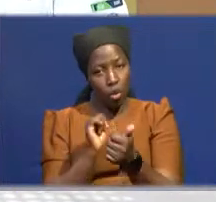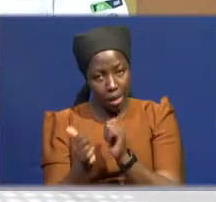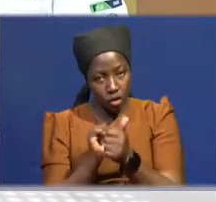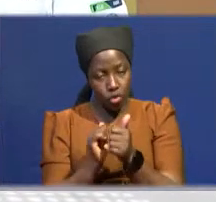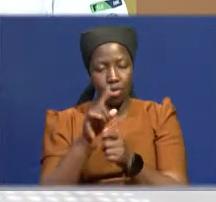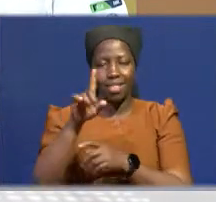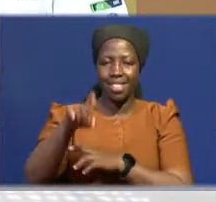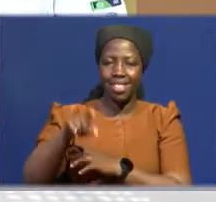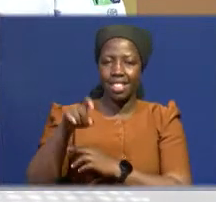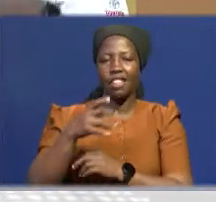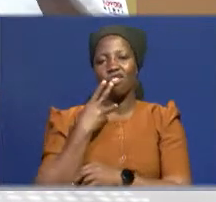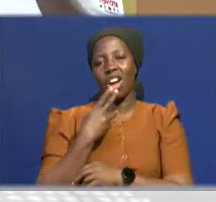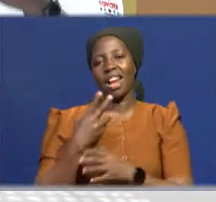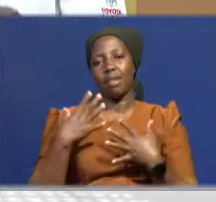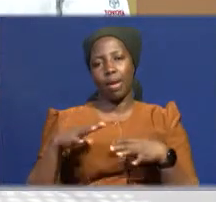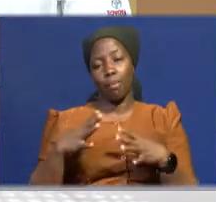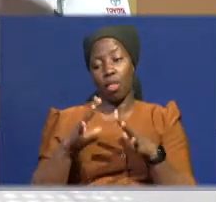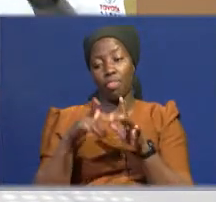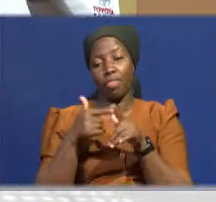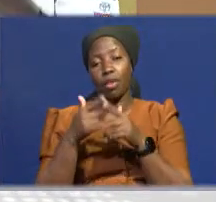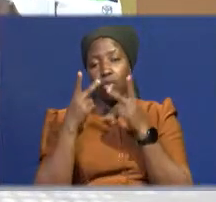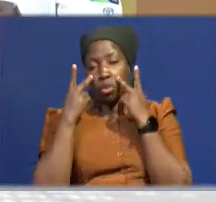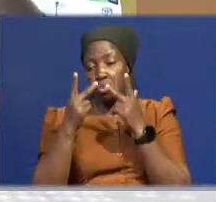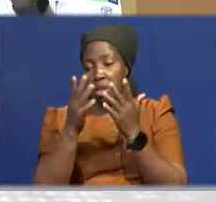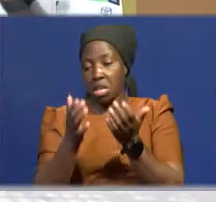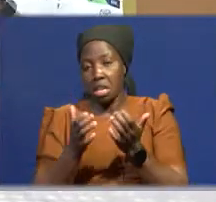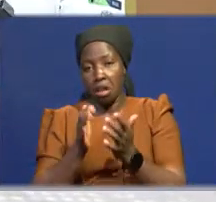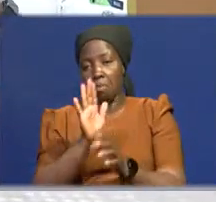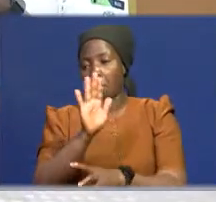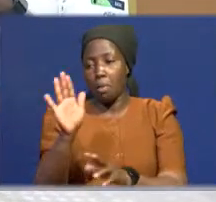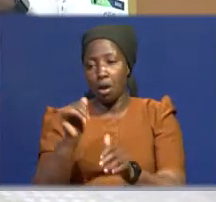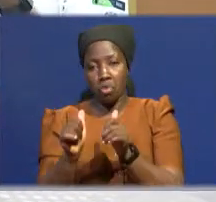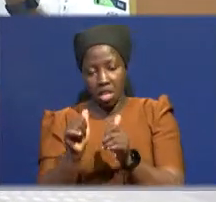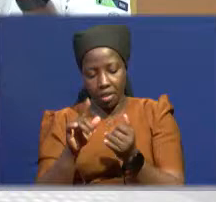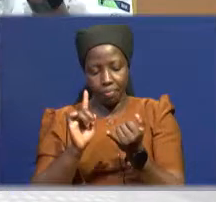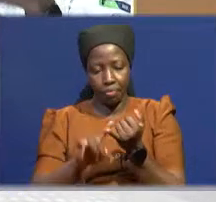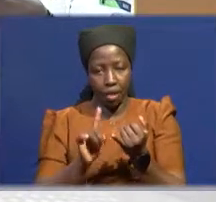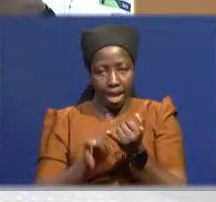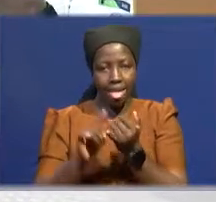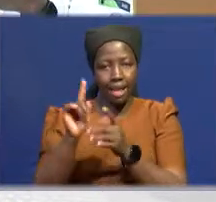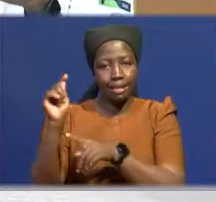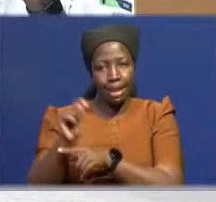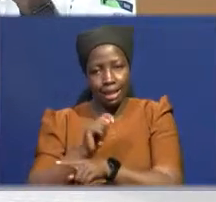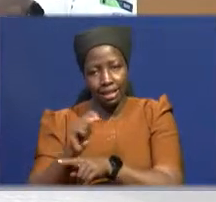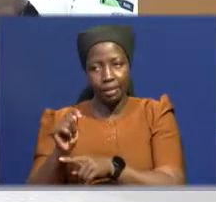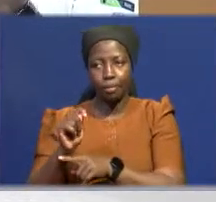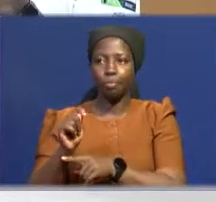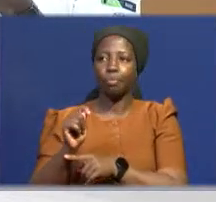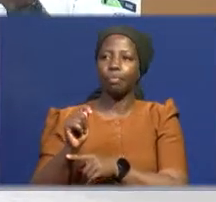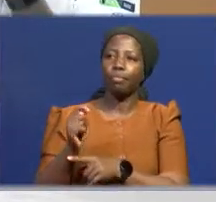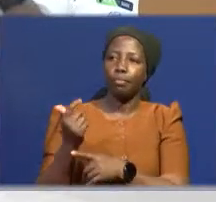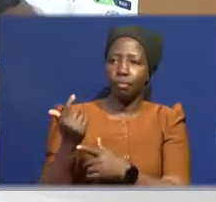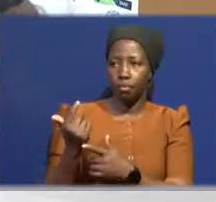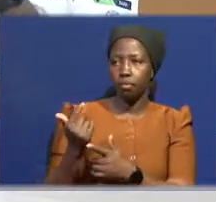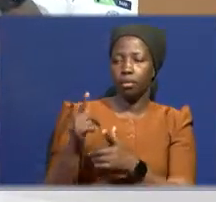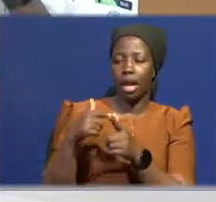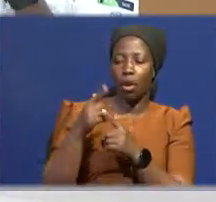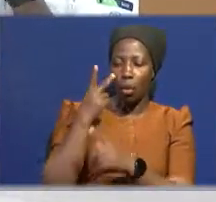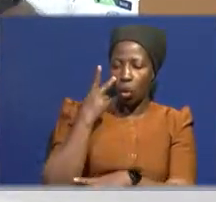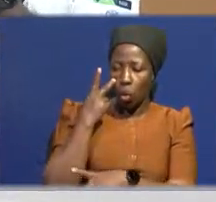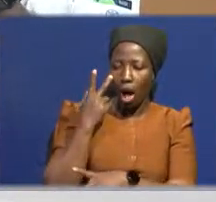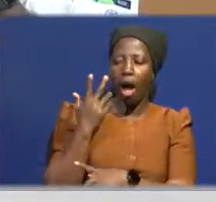are their needs. Then we start looking at those needs of training them, pre-events, and then we also look at their